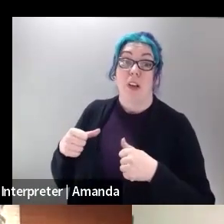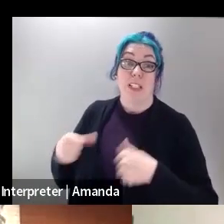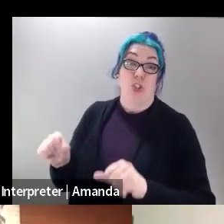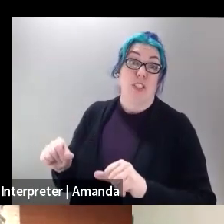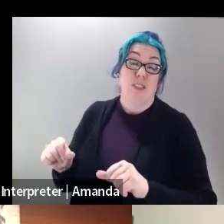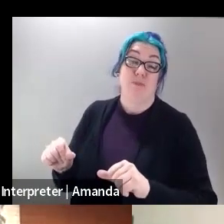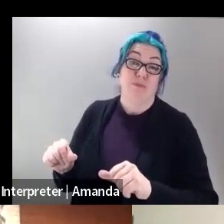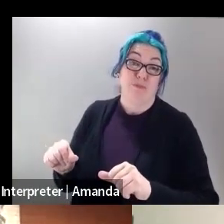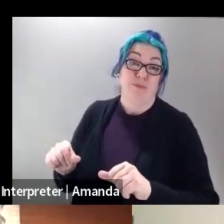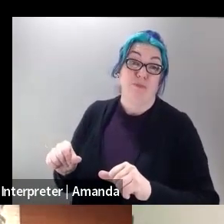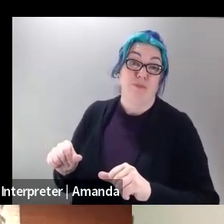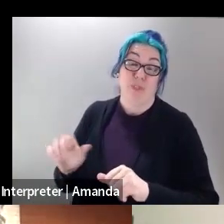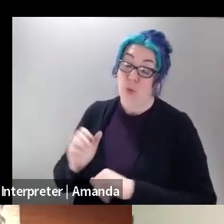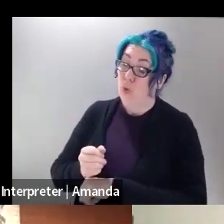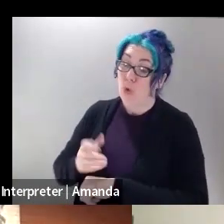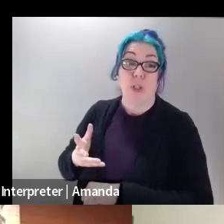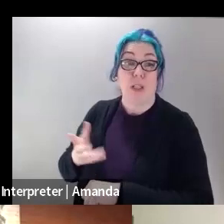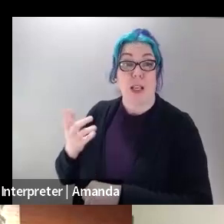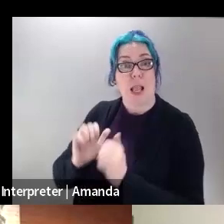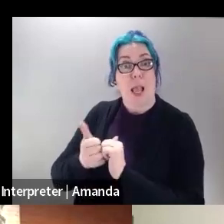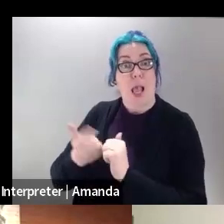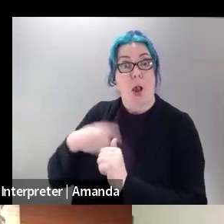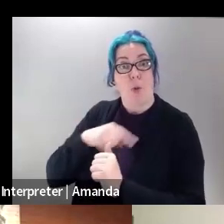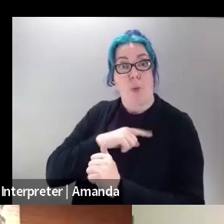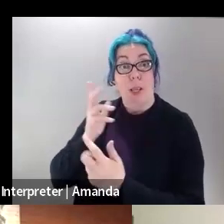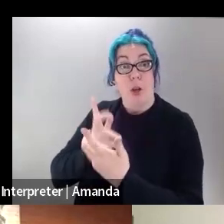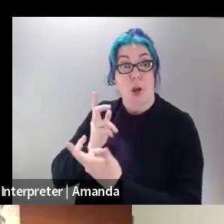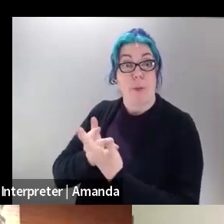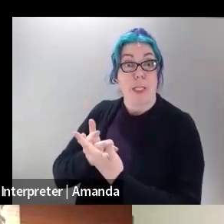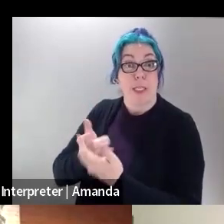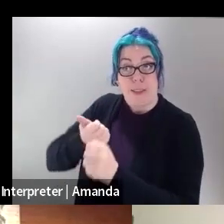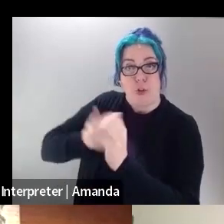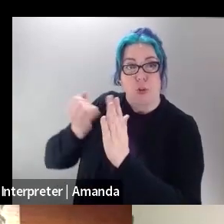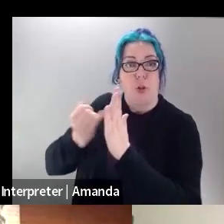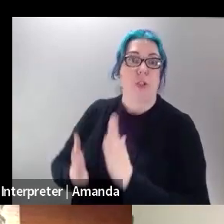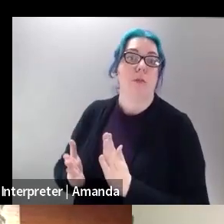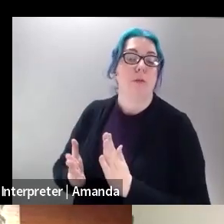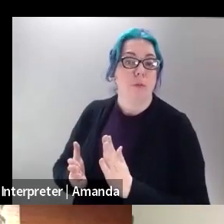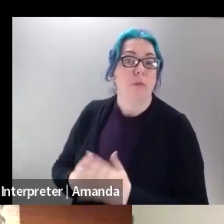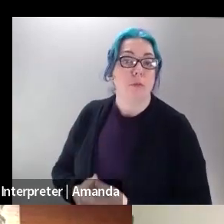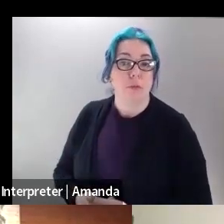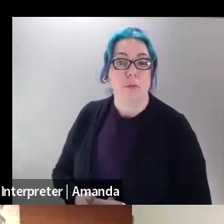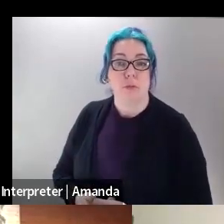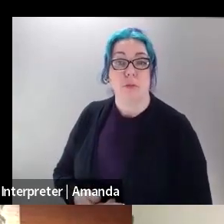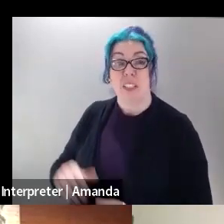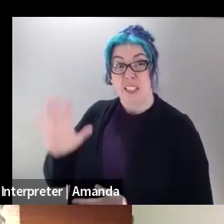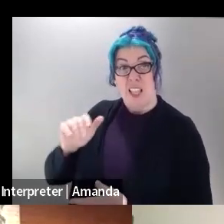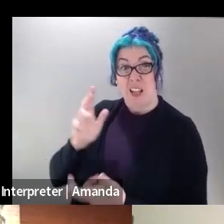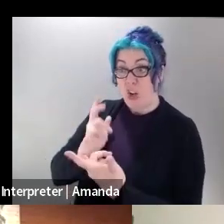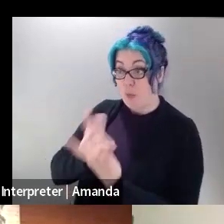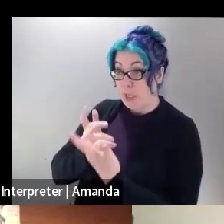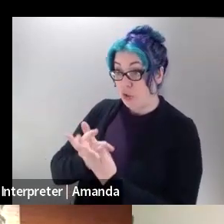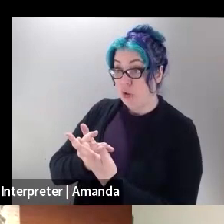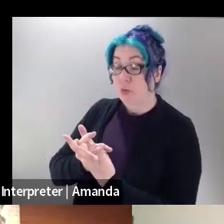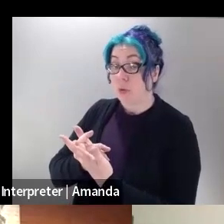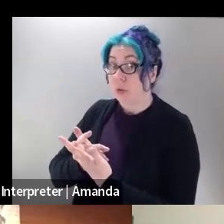I know is kind of like just a slice of what the potential it will look like in the rehearsal hall. So,